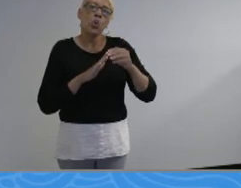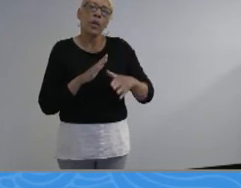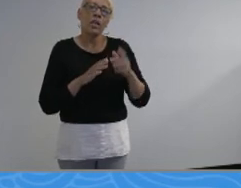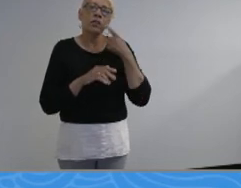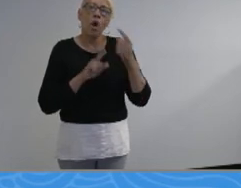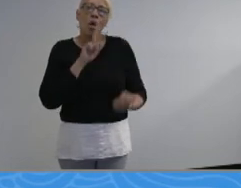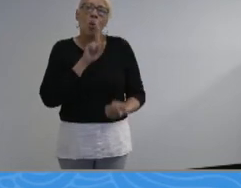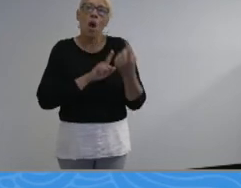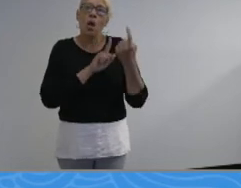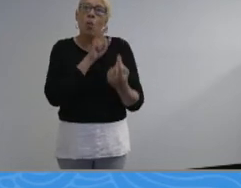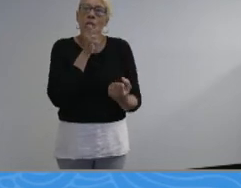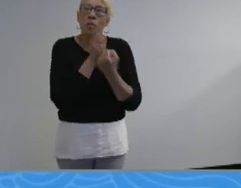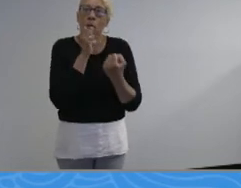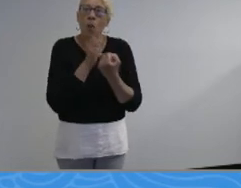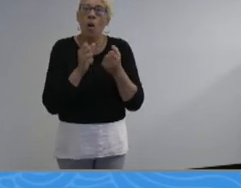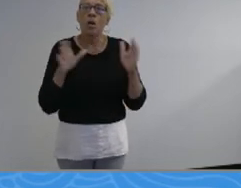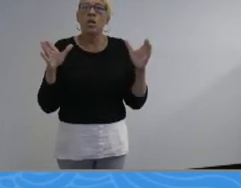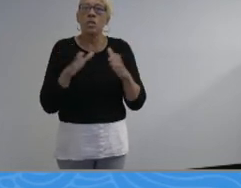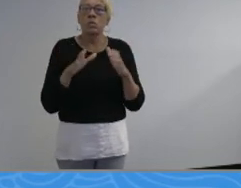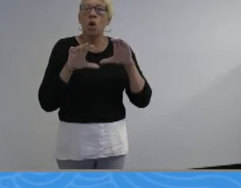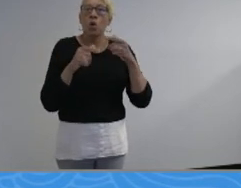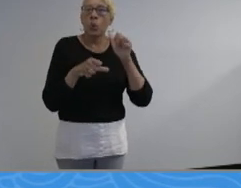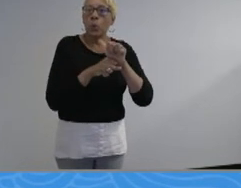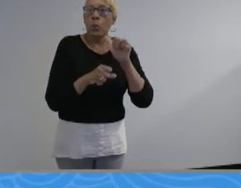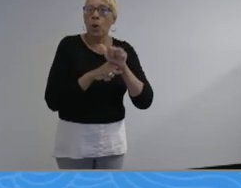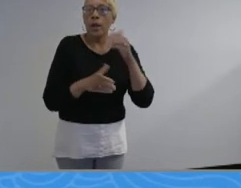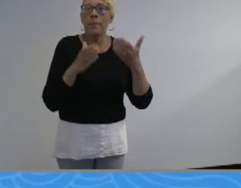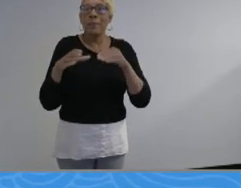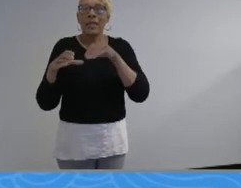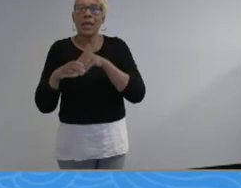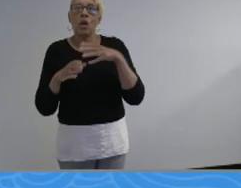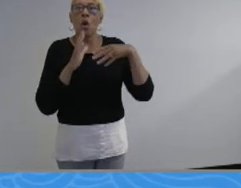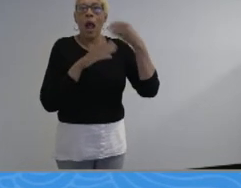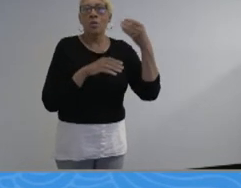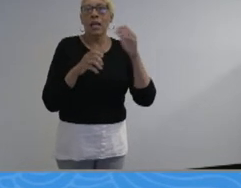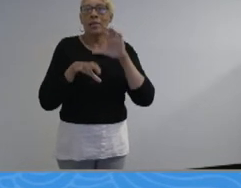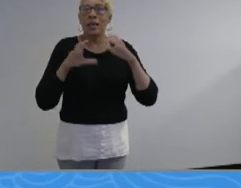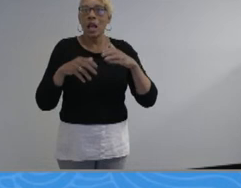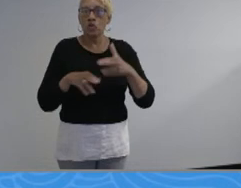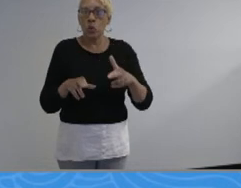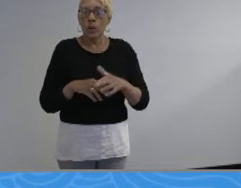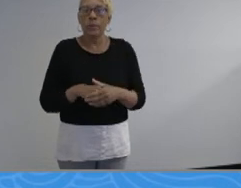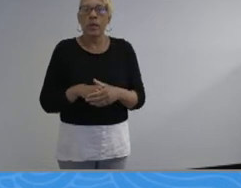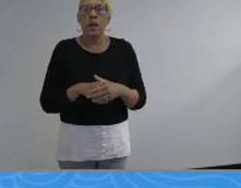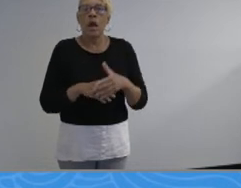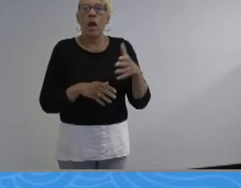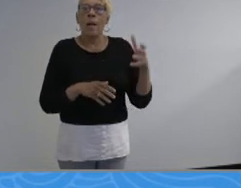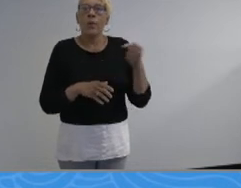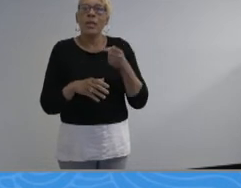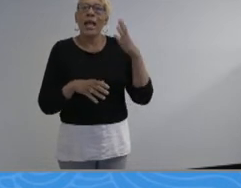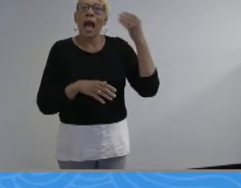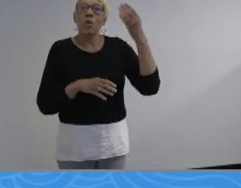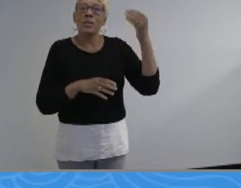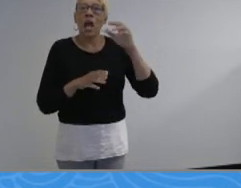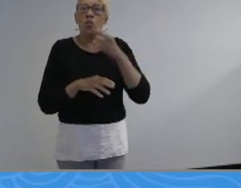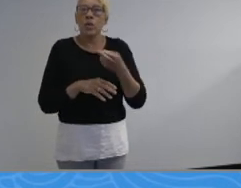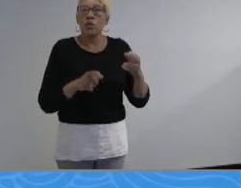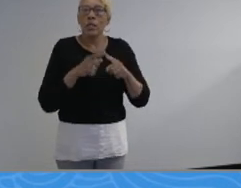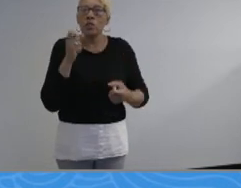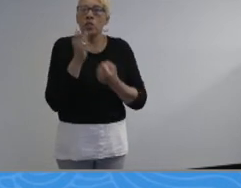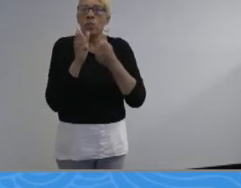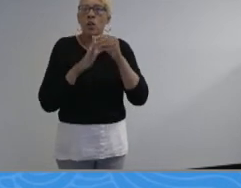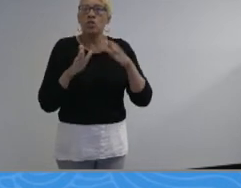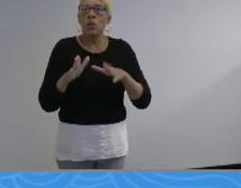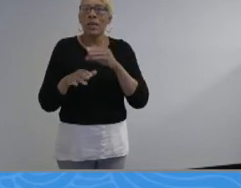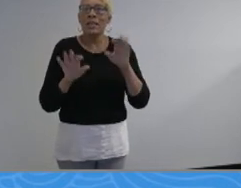of one-on-one support, small group work, either in or outside of the classroom, pulling in outside resources to support